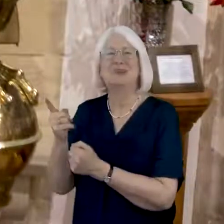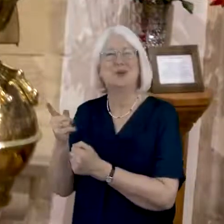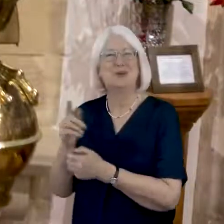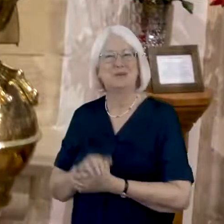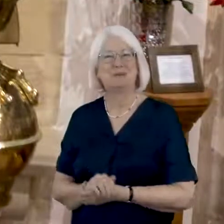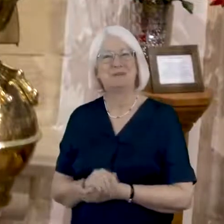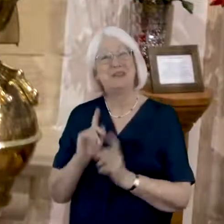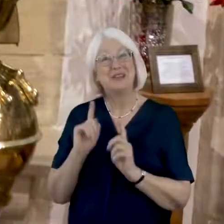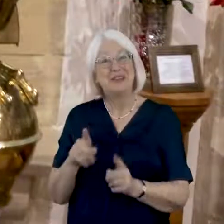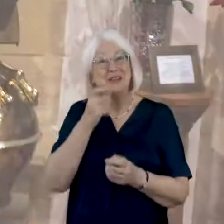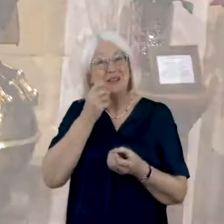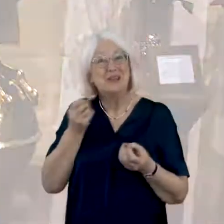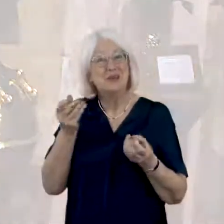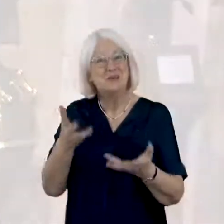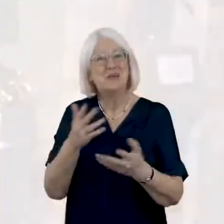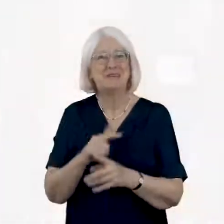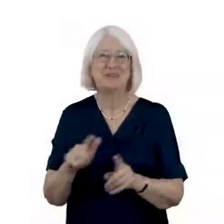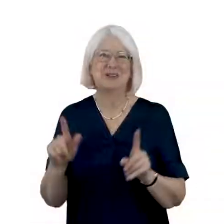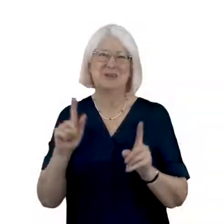This is the word of the Lord.